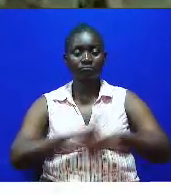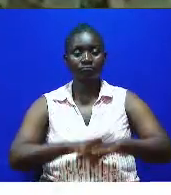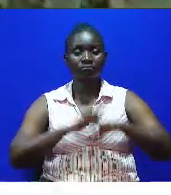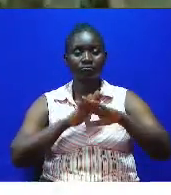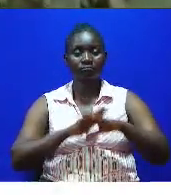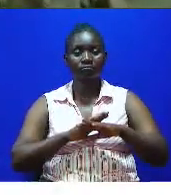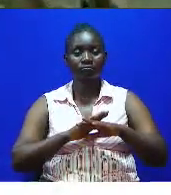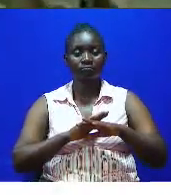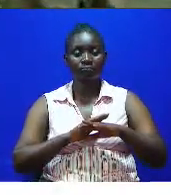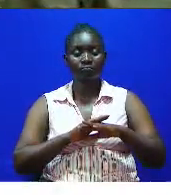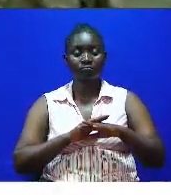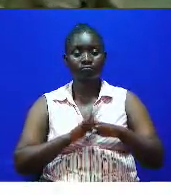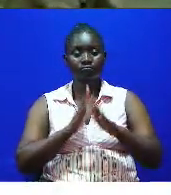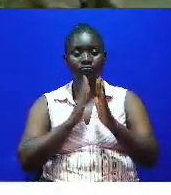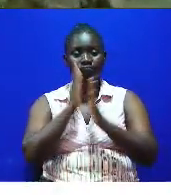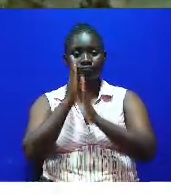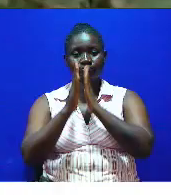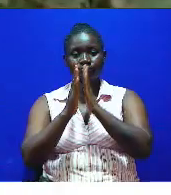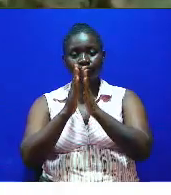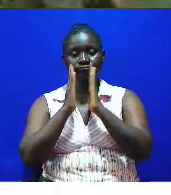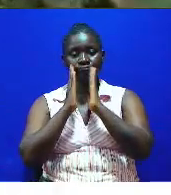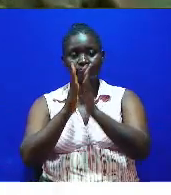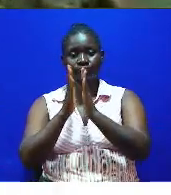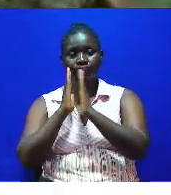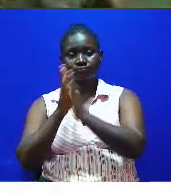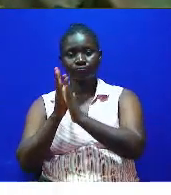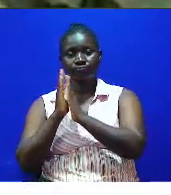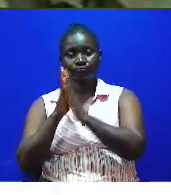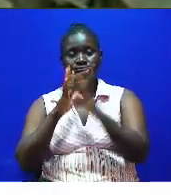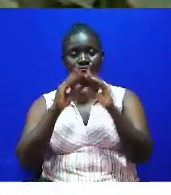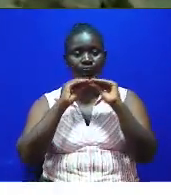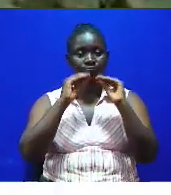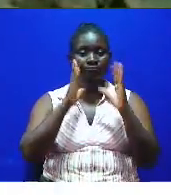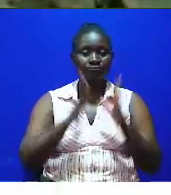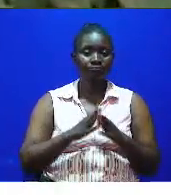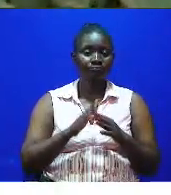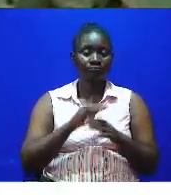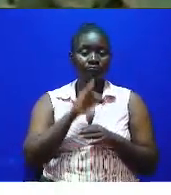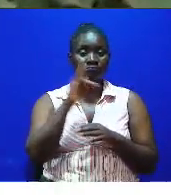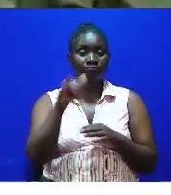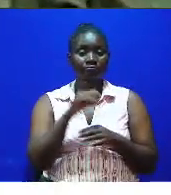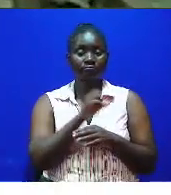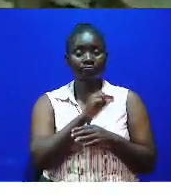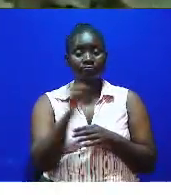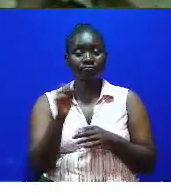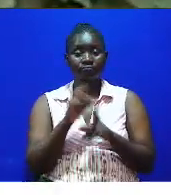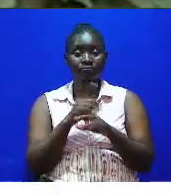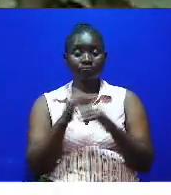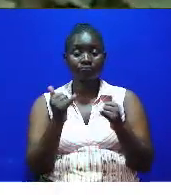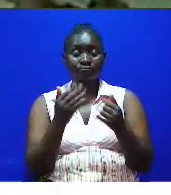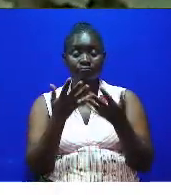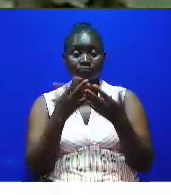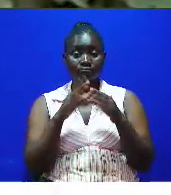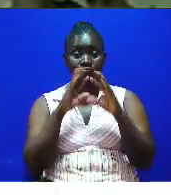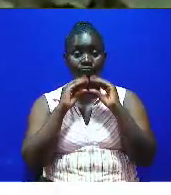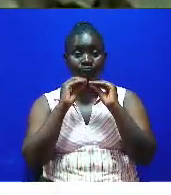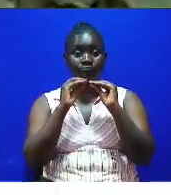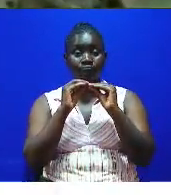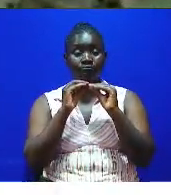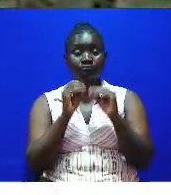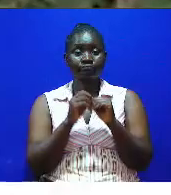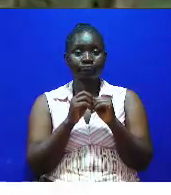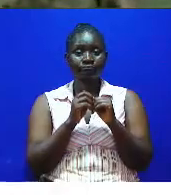zinjiro library zinjiro abali mumbaro because in junior school for now abantu bagosomya no wagwate diploma and degrees